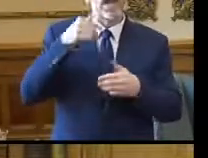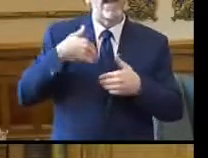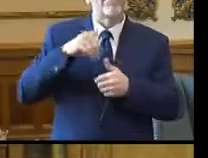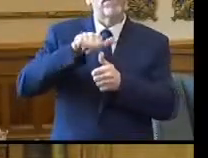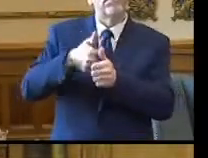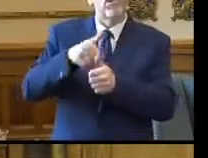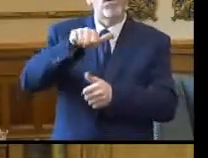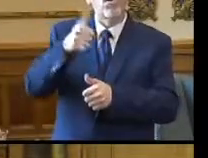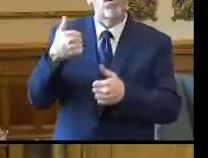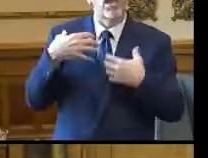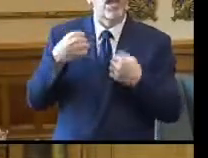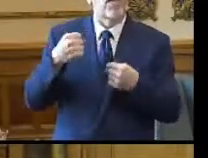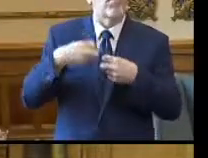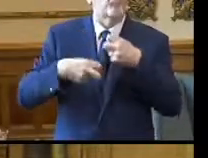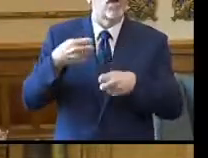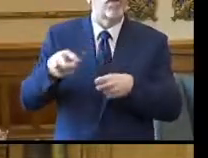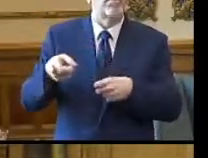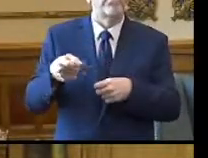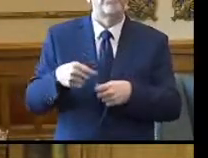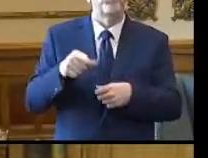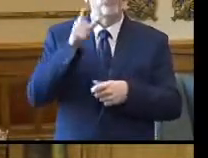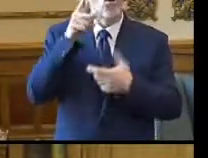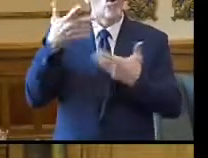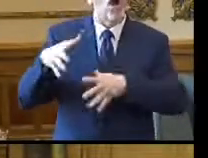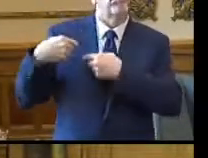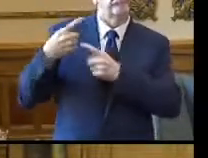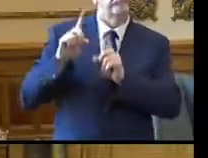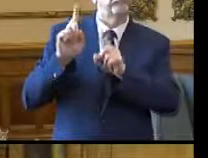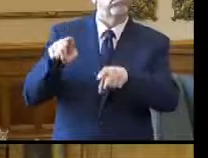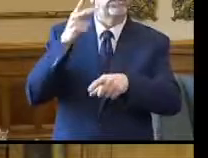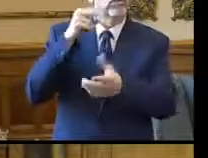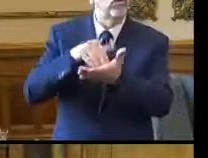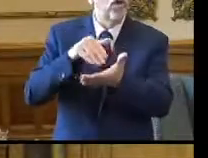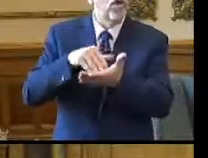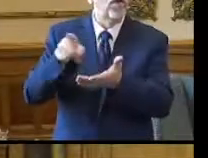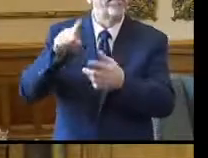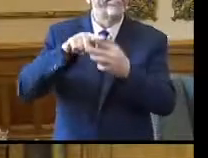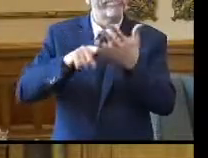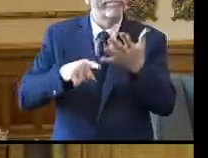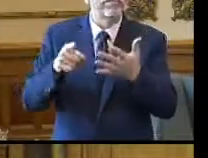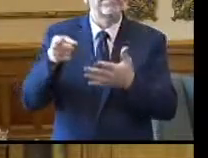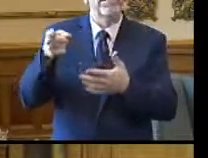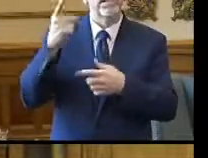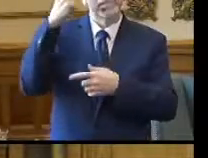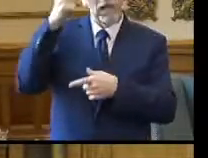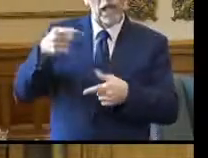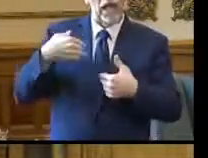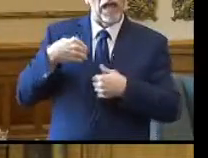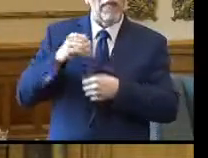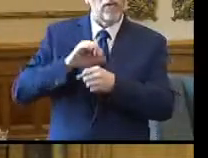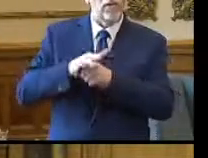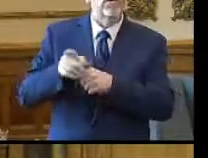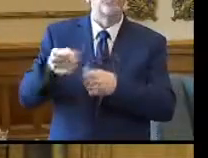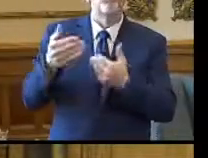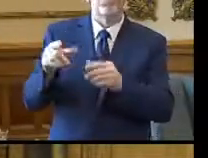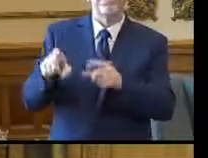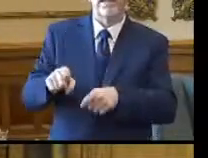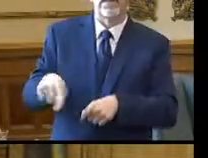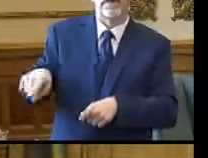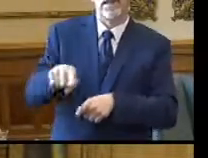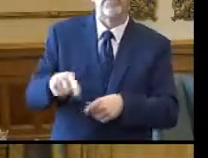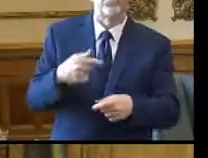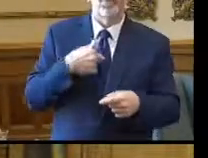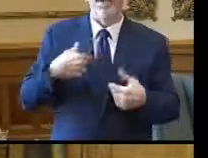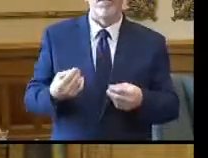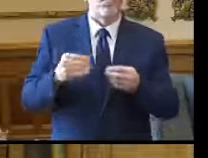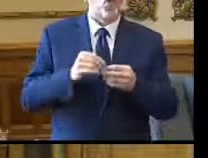health concerns that are seen by clinicians if they're suspected to have COVID-19 should be tested. Since we have more capacity for